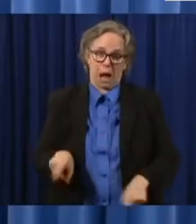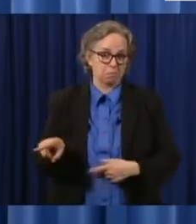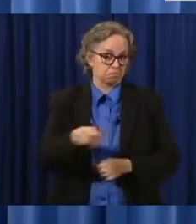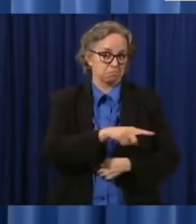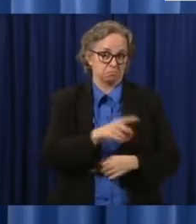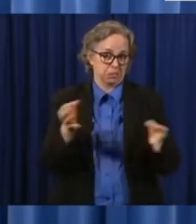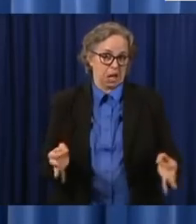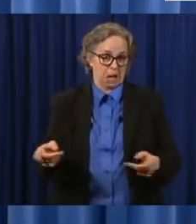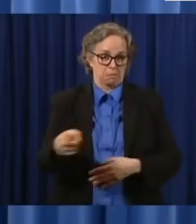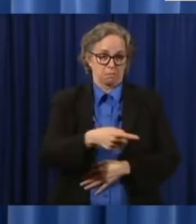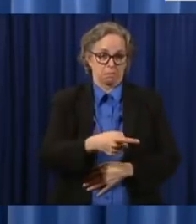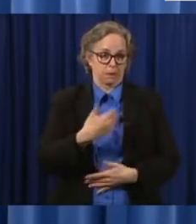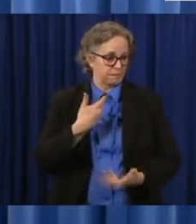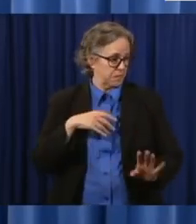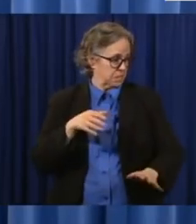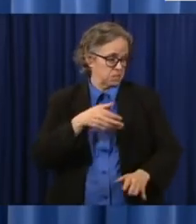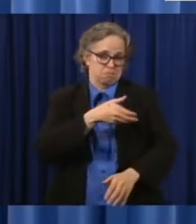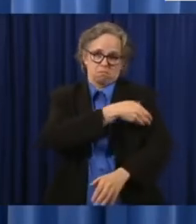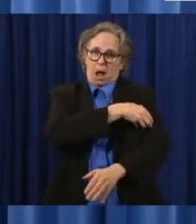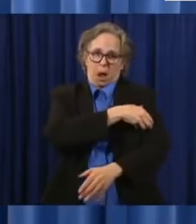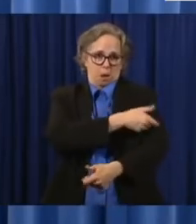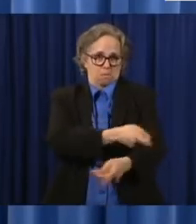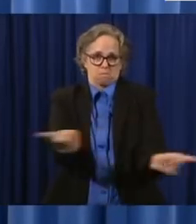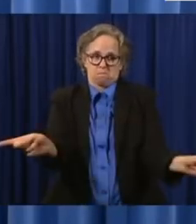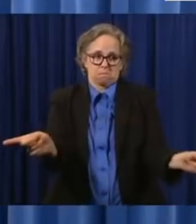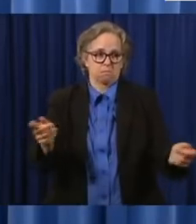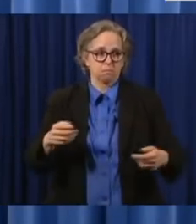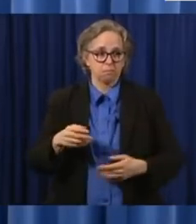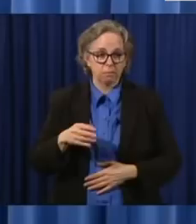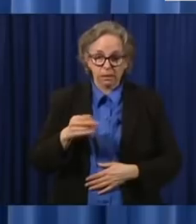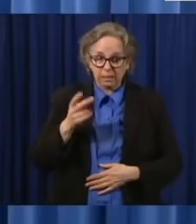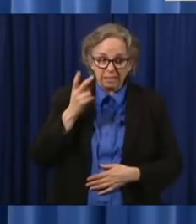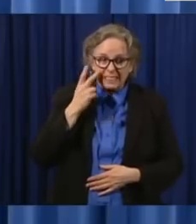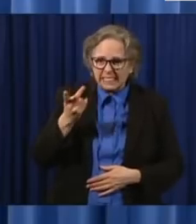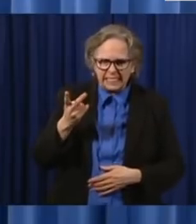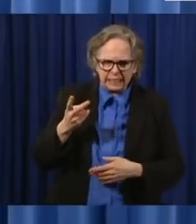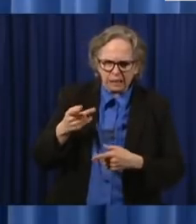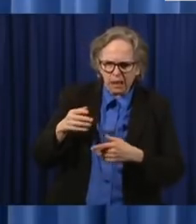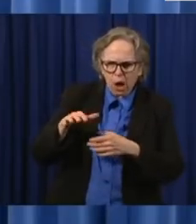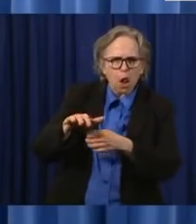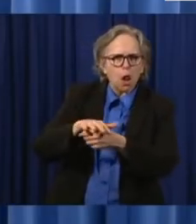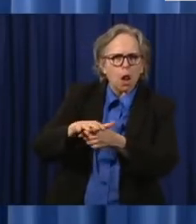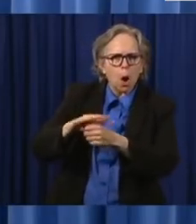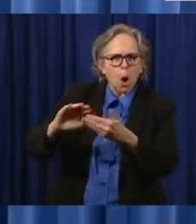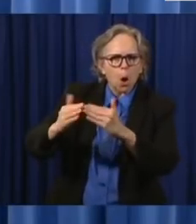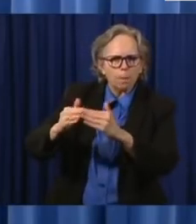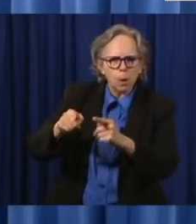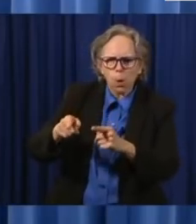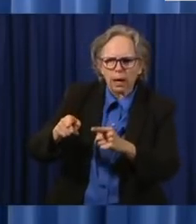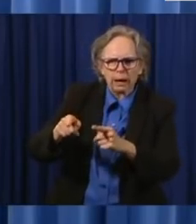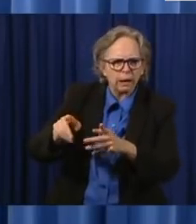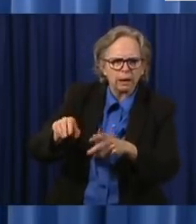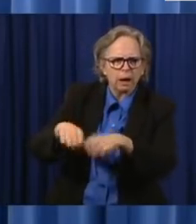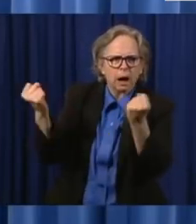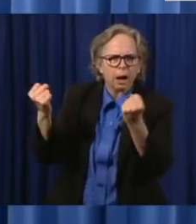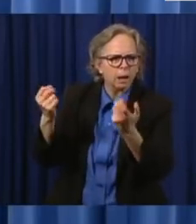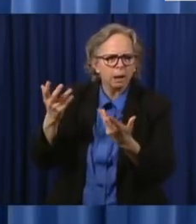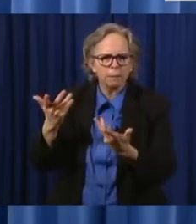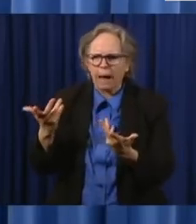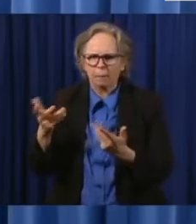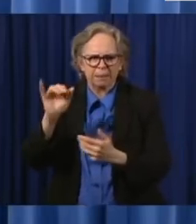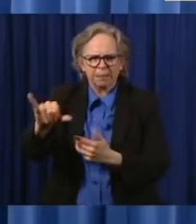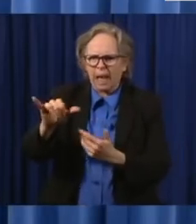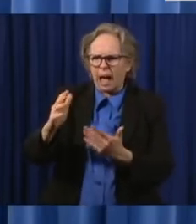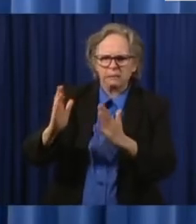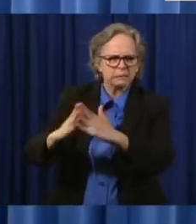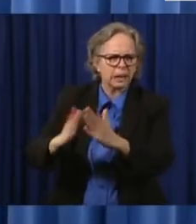Whatever they're finding that's local, that's unique to them, maybe because they're in a city, maybe because they're in a certain part of